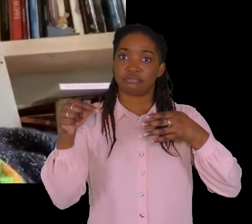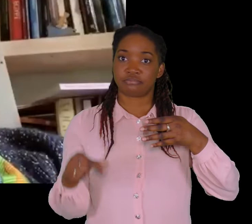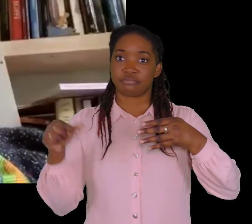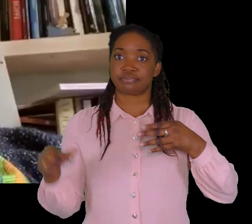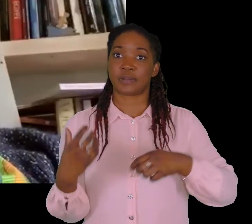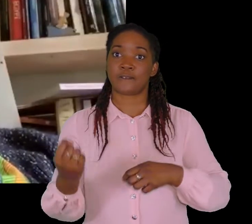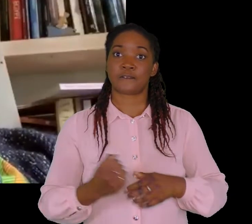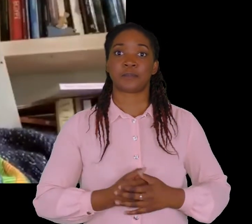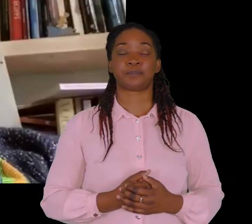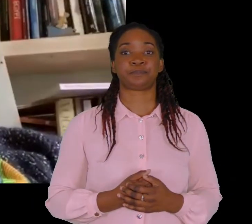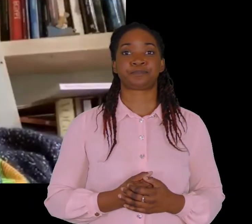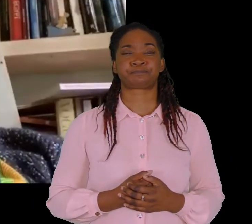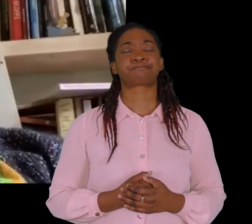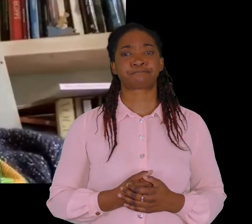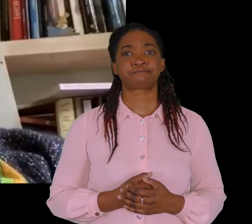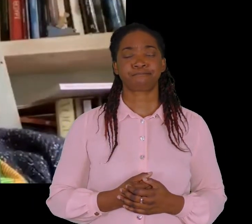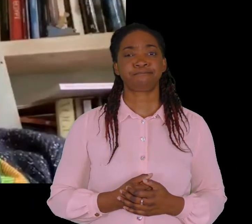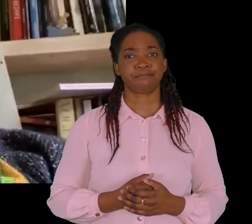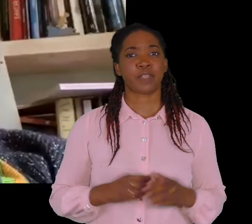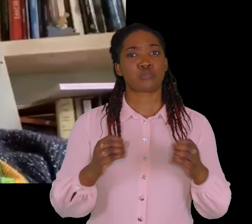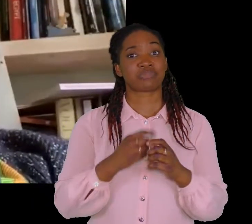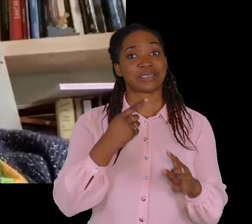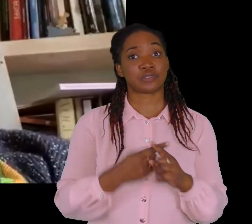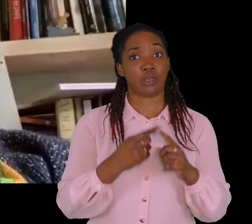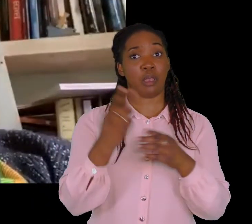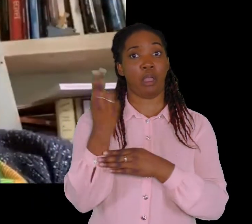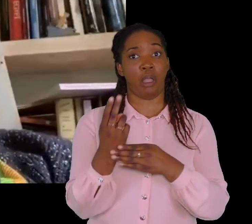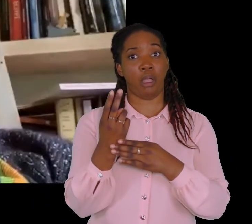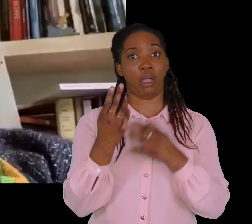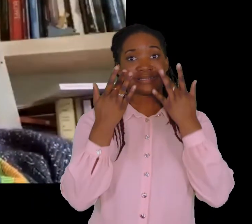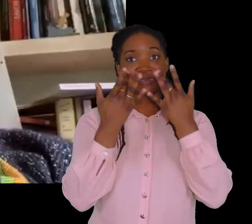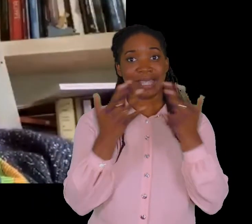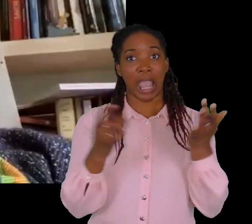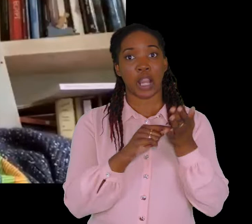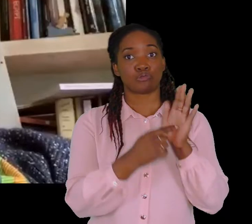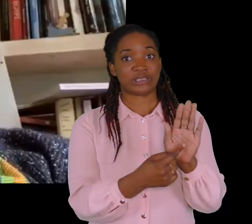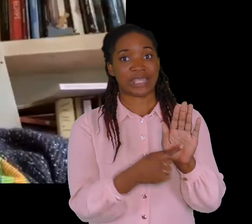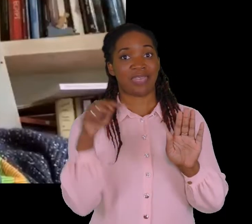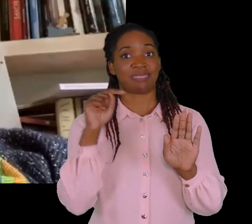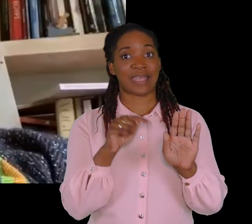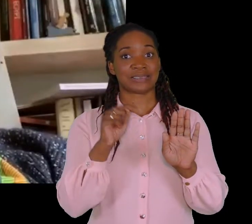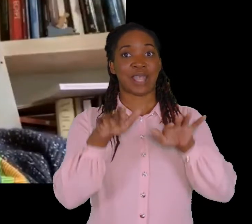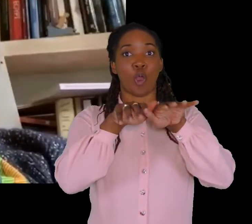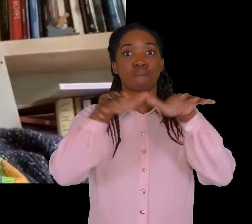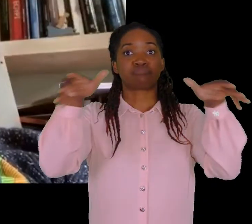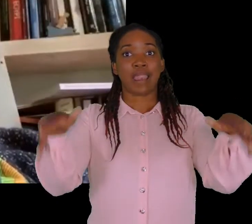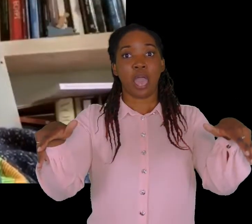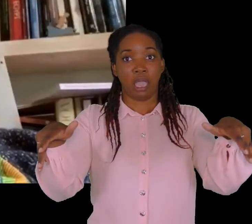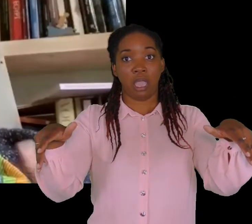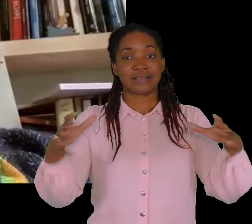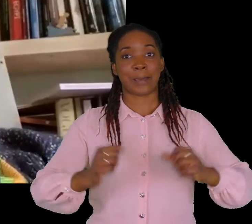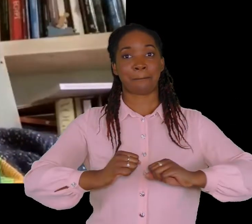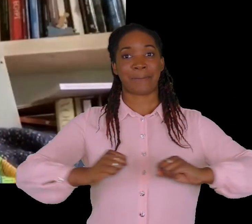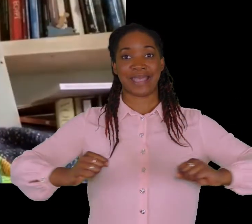Gallery, it was an umbrella. It was a huge space. And also, so